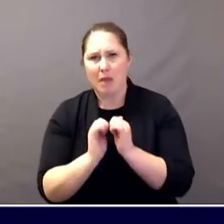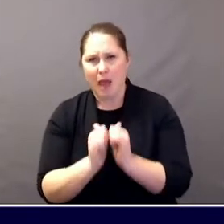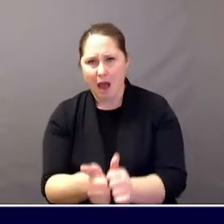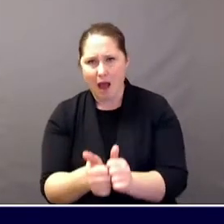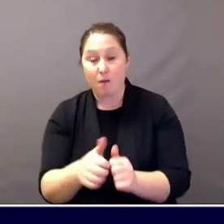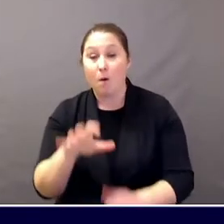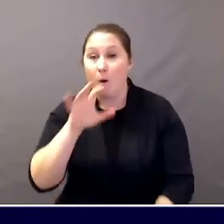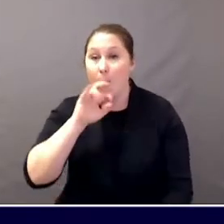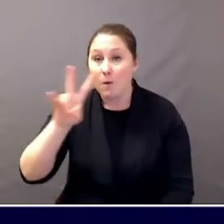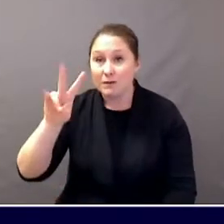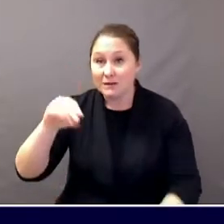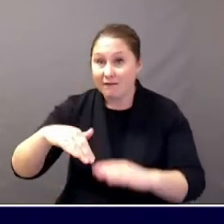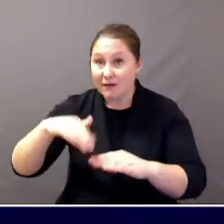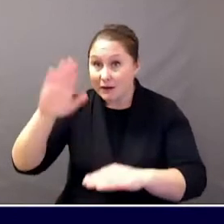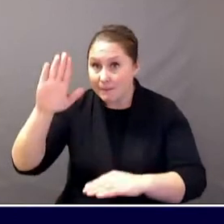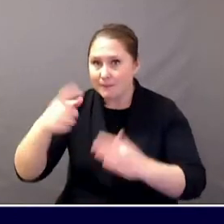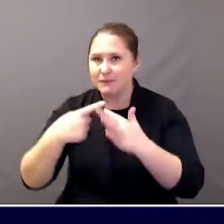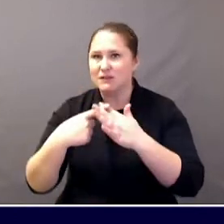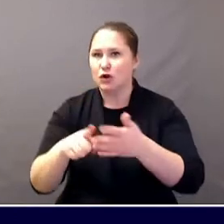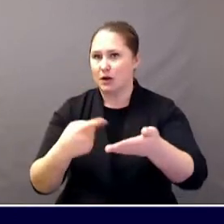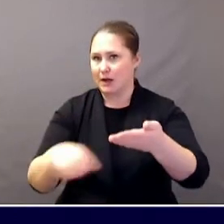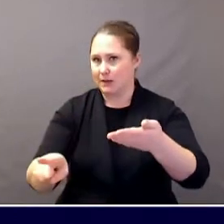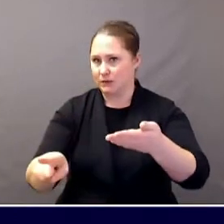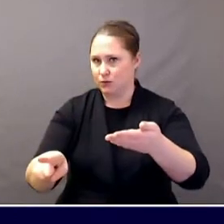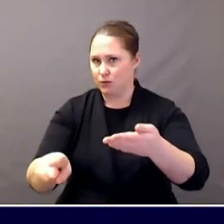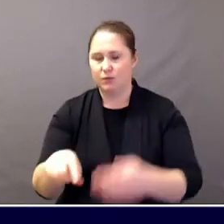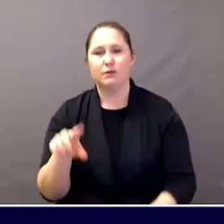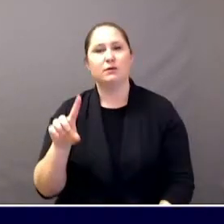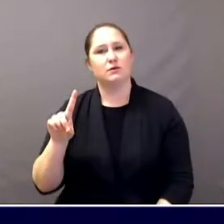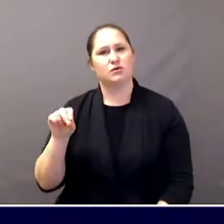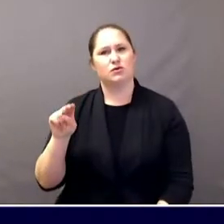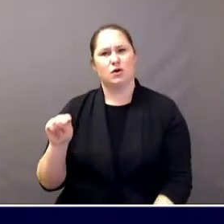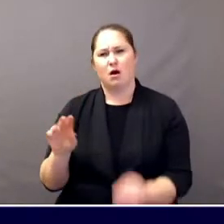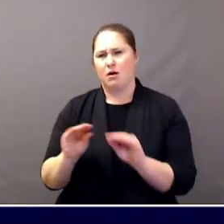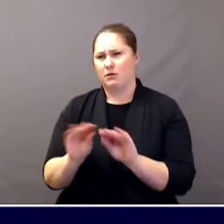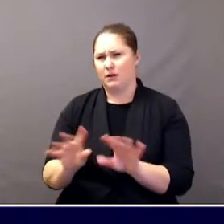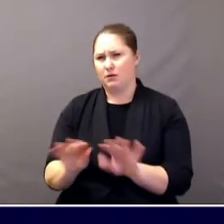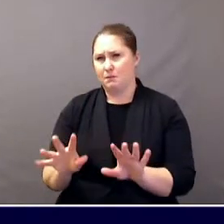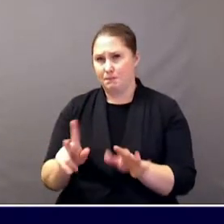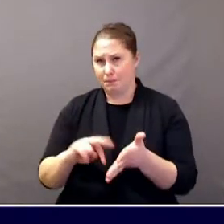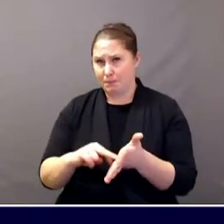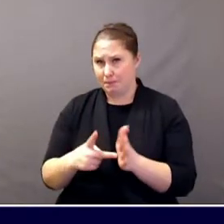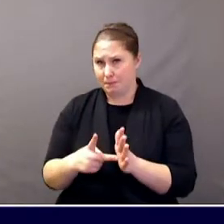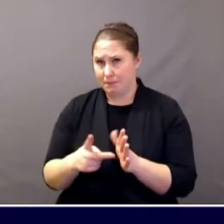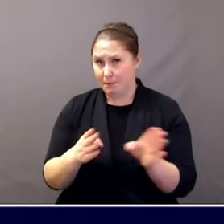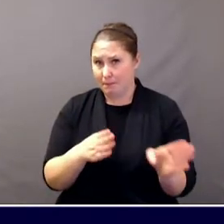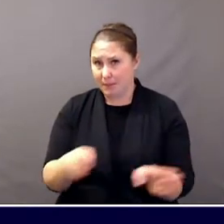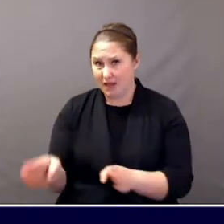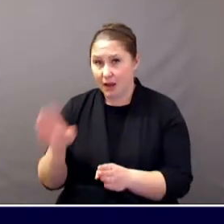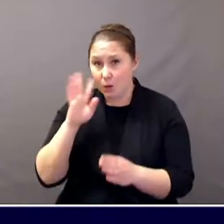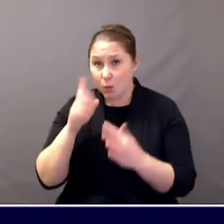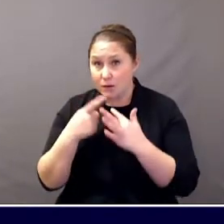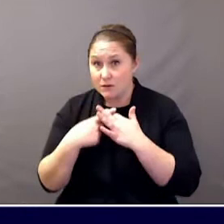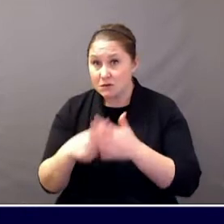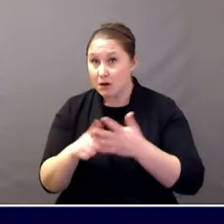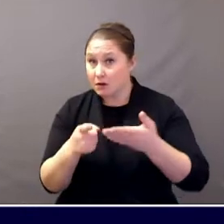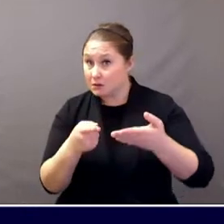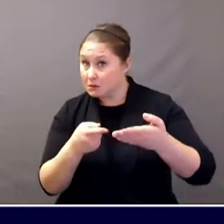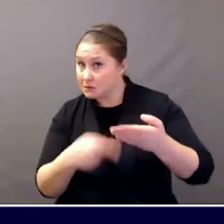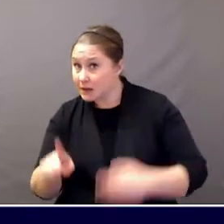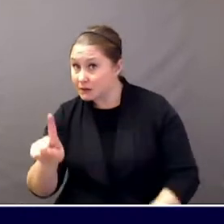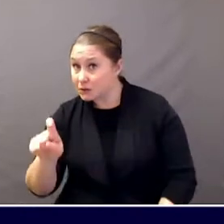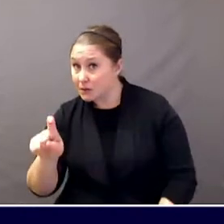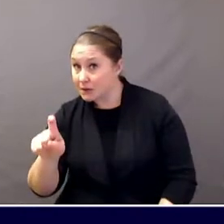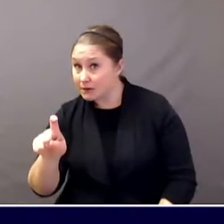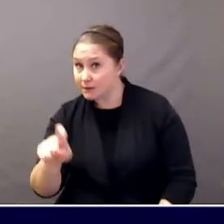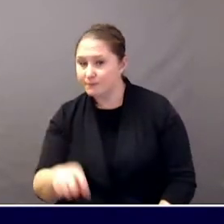for a vaccine. So does that, so are you saying that you will have that plan in place by sometime next week? So we will